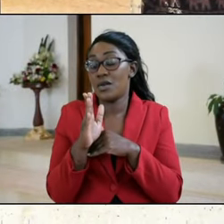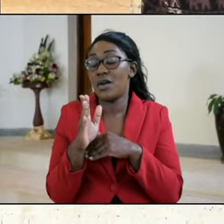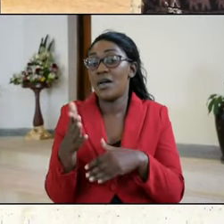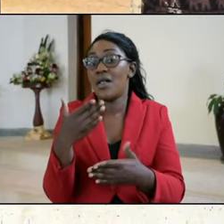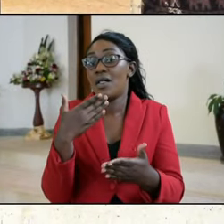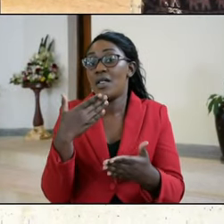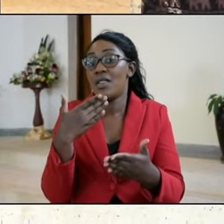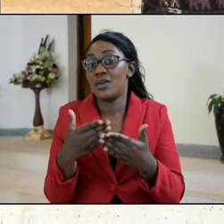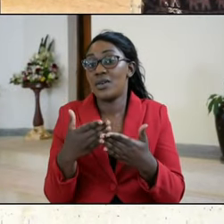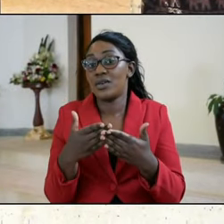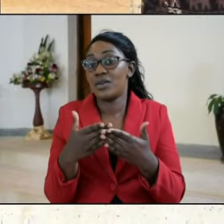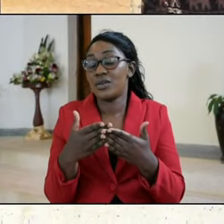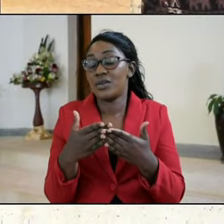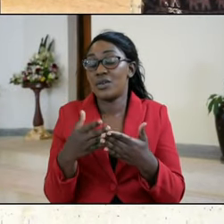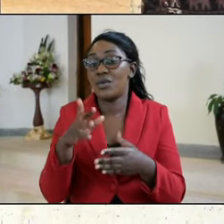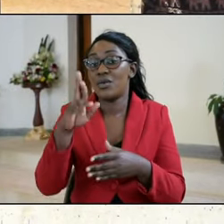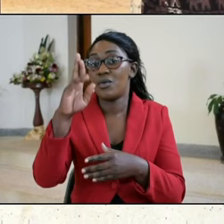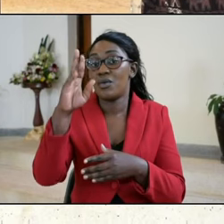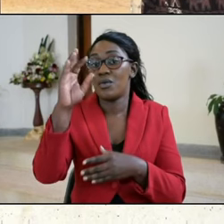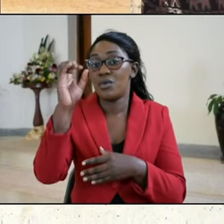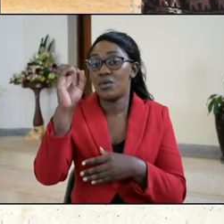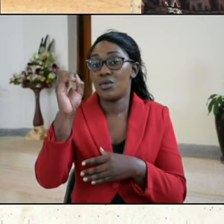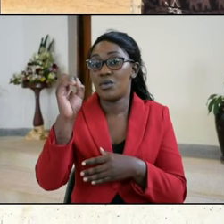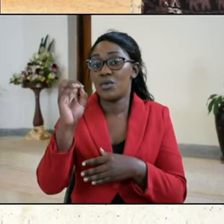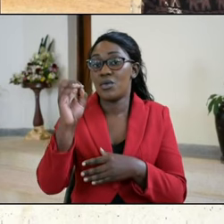Paul in Romans 10 verse 17 says,